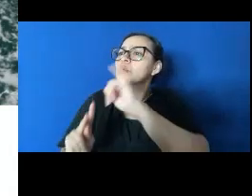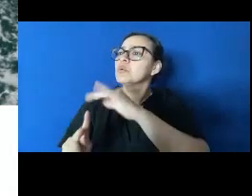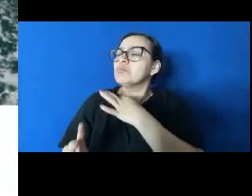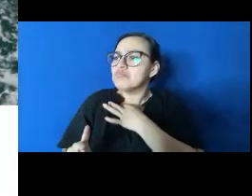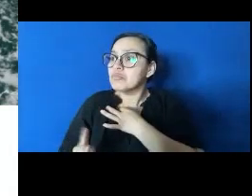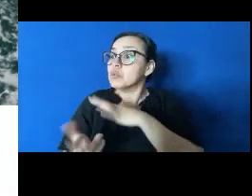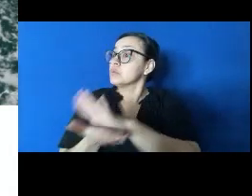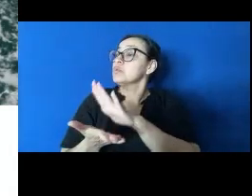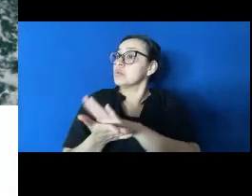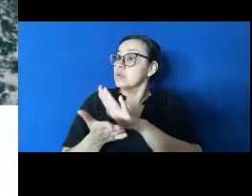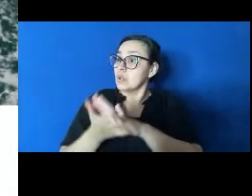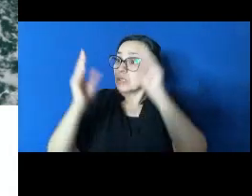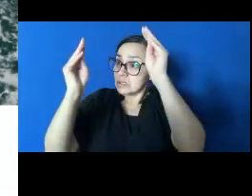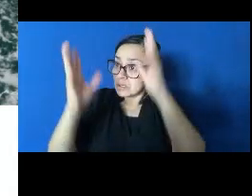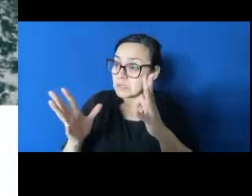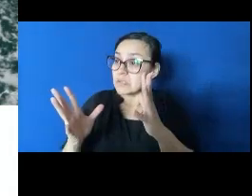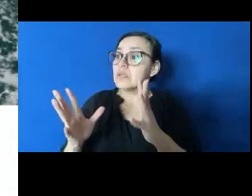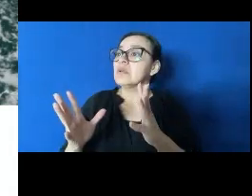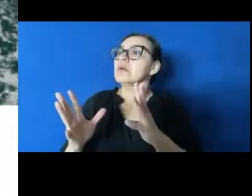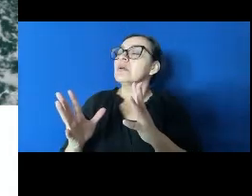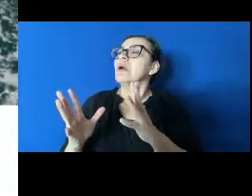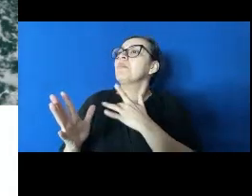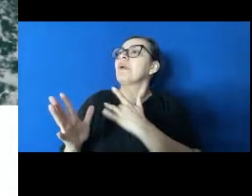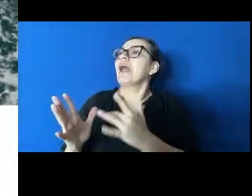the most by citizens,